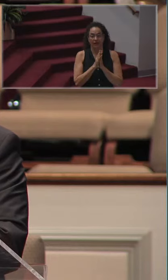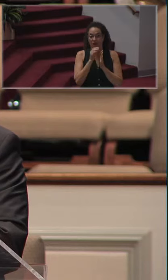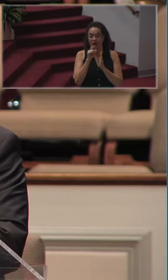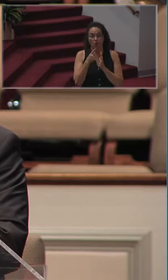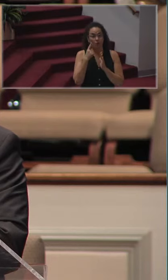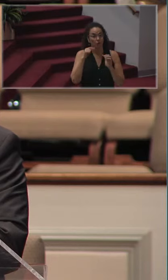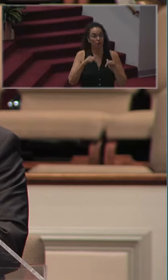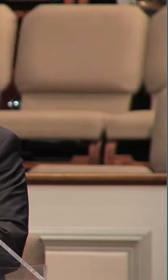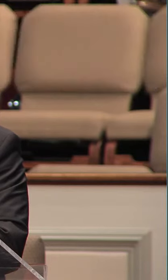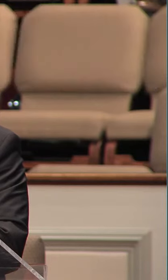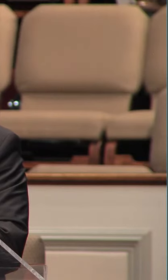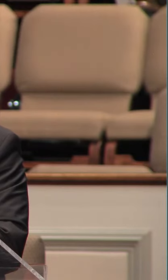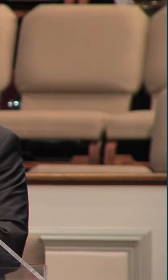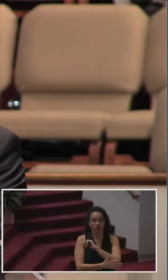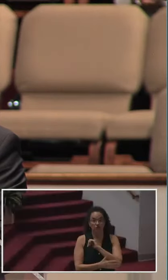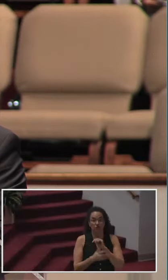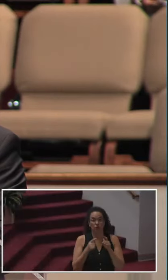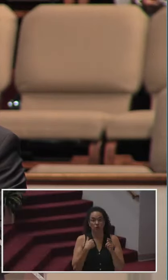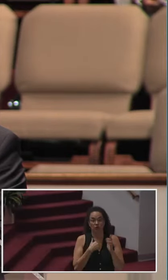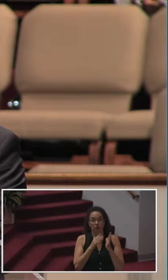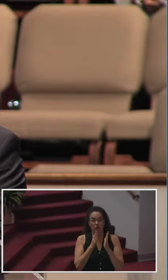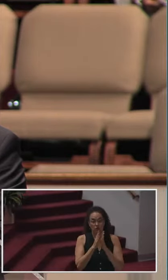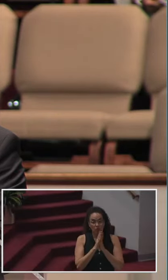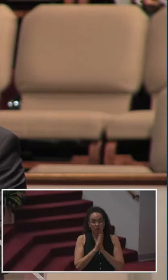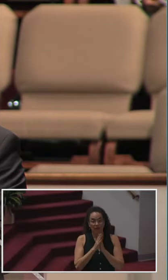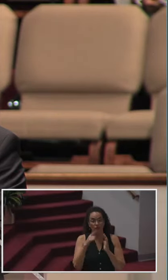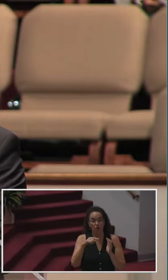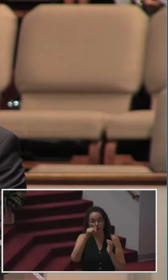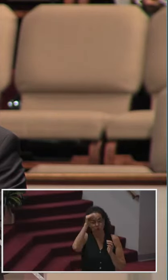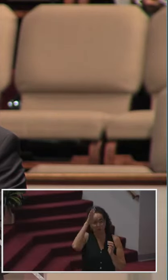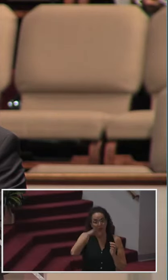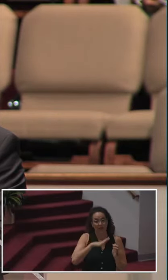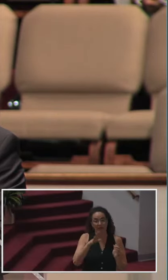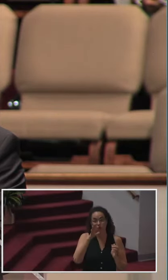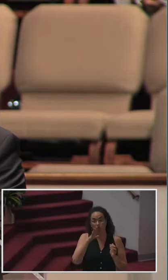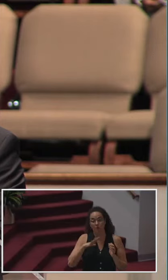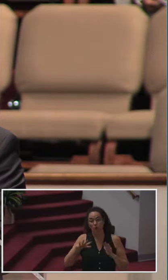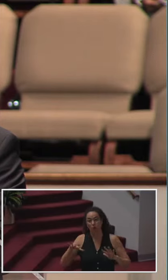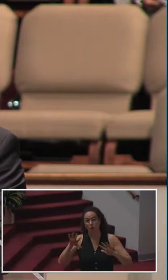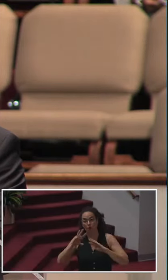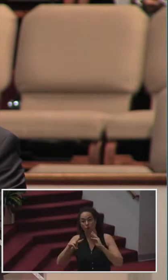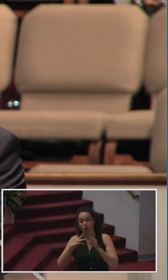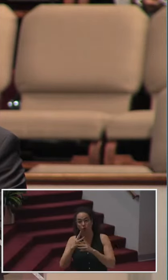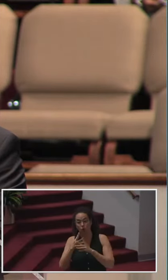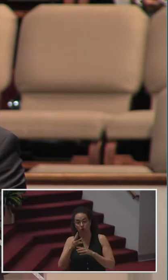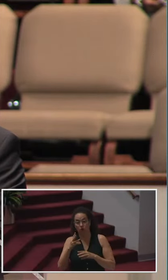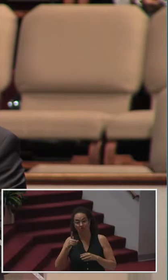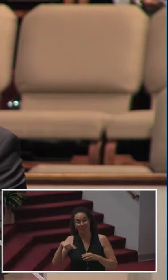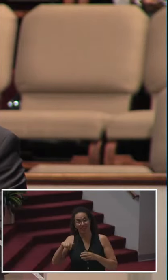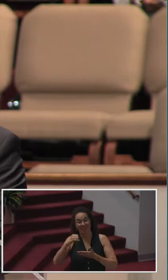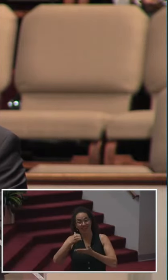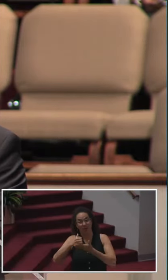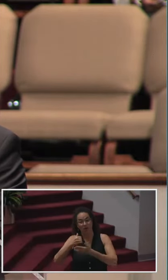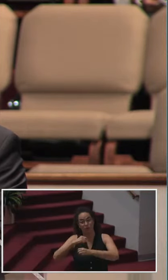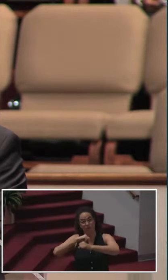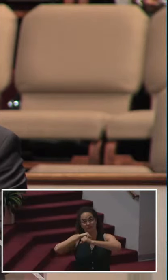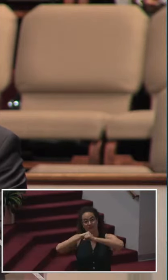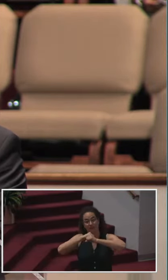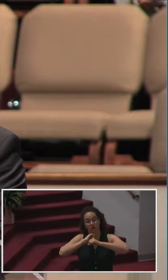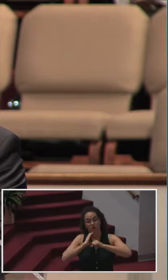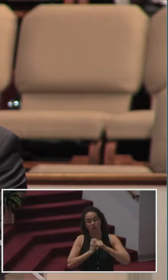this nation, we pray for the men and women around the globe who helped to protect our freedom. And on this